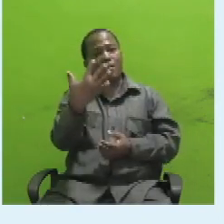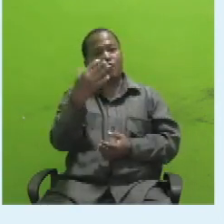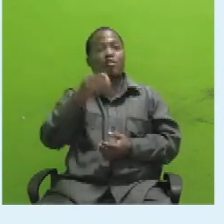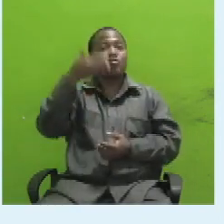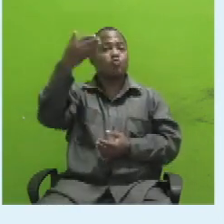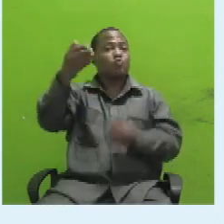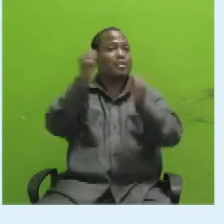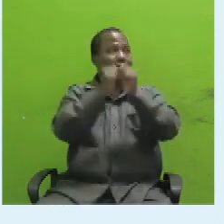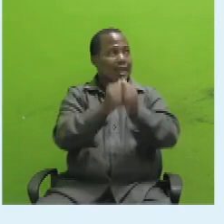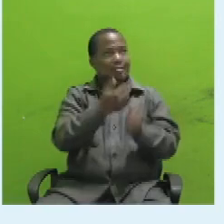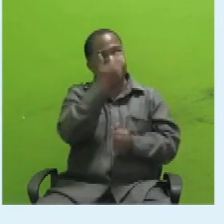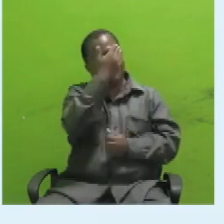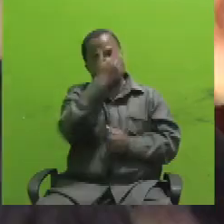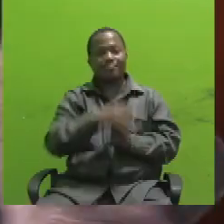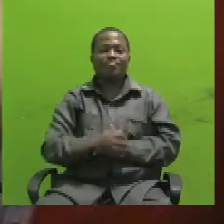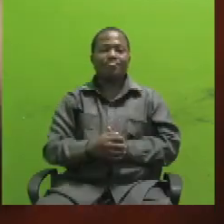5 to 10.